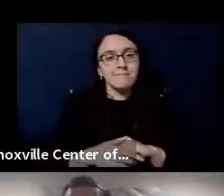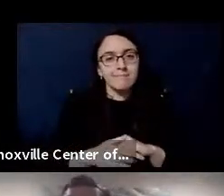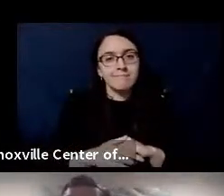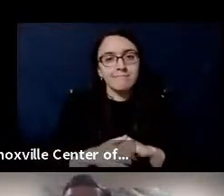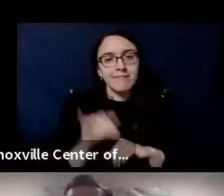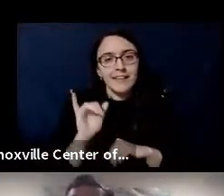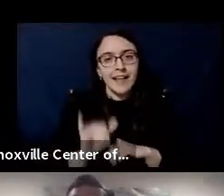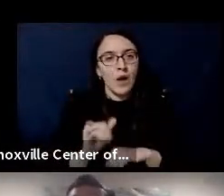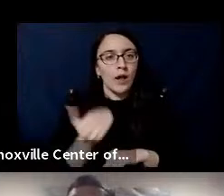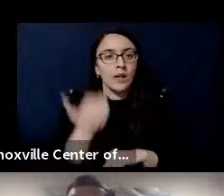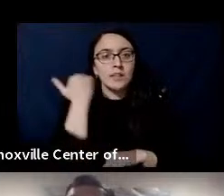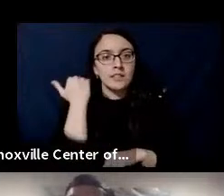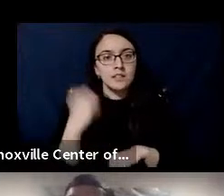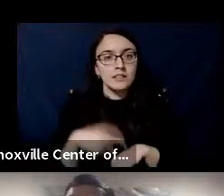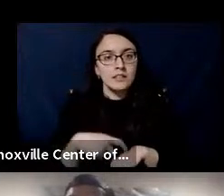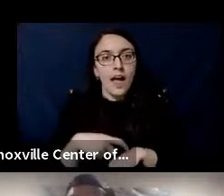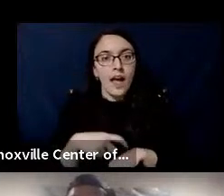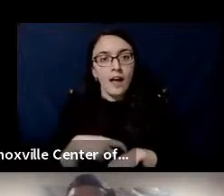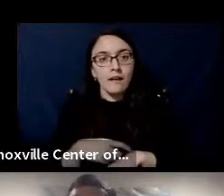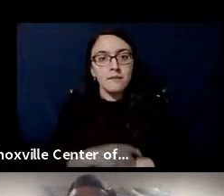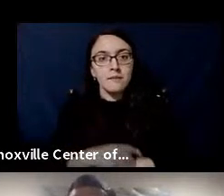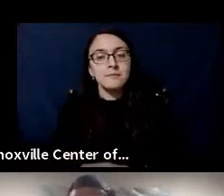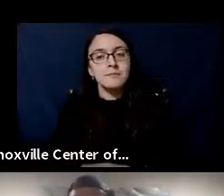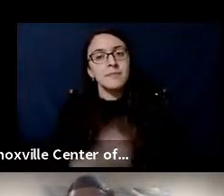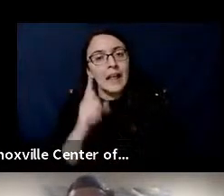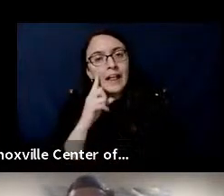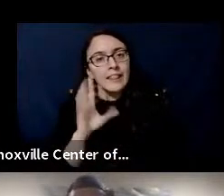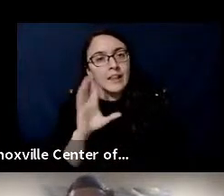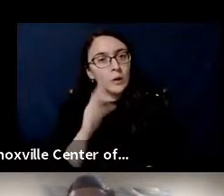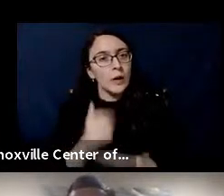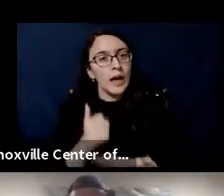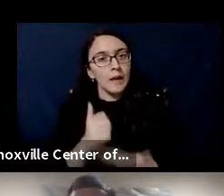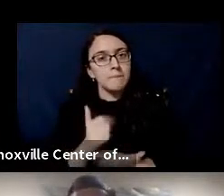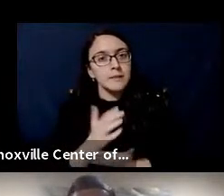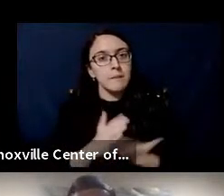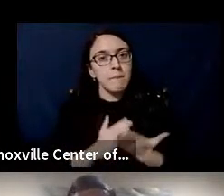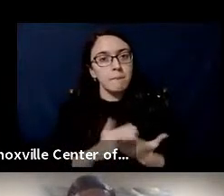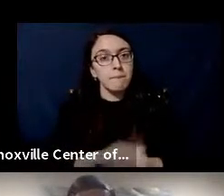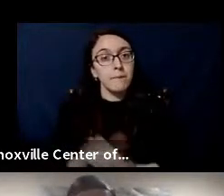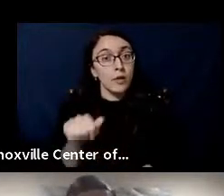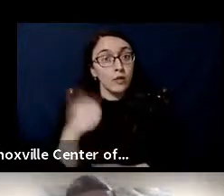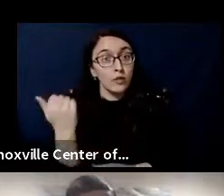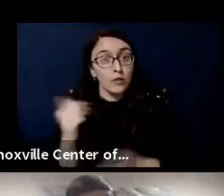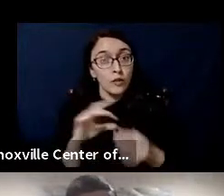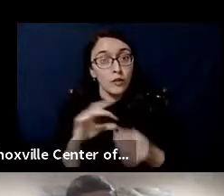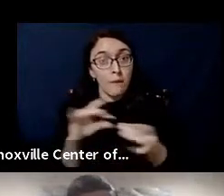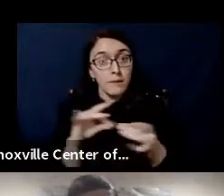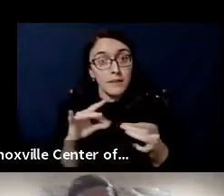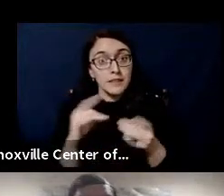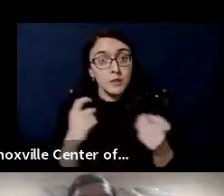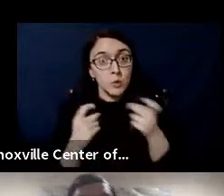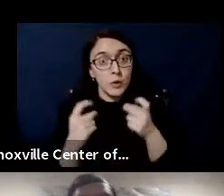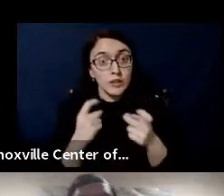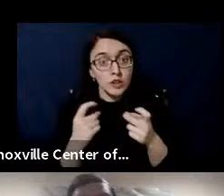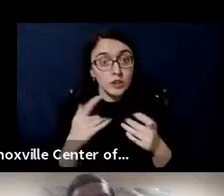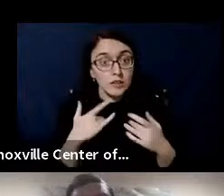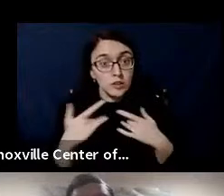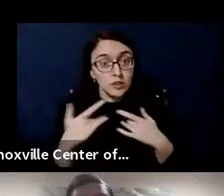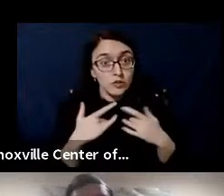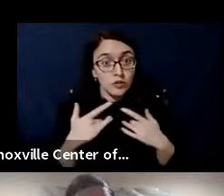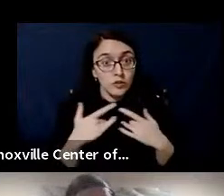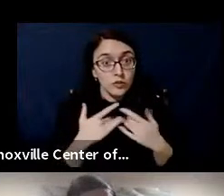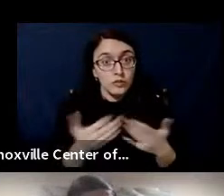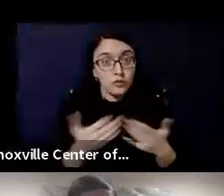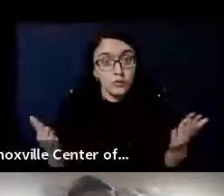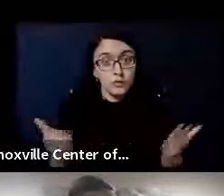really time consuming, but I think this will help some. Other comments, questions, or concerns?